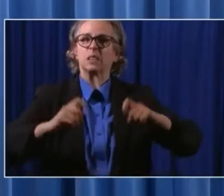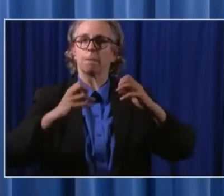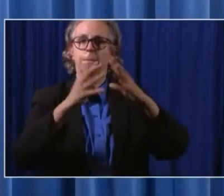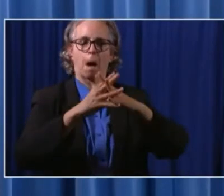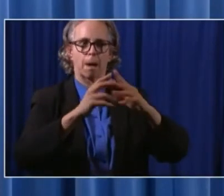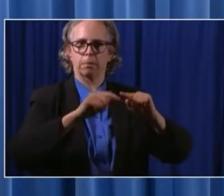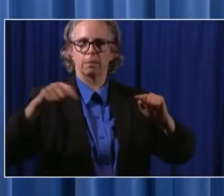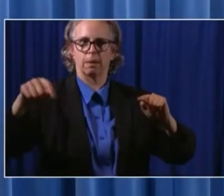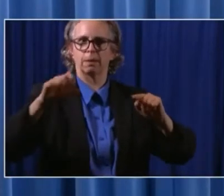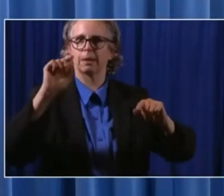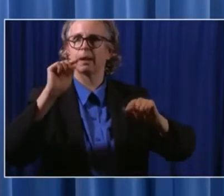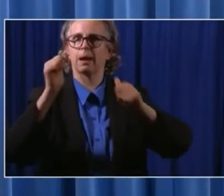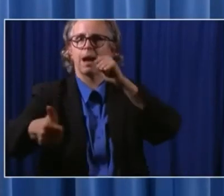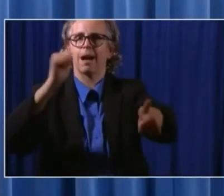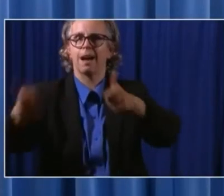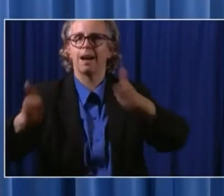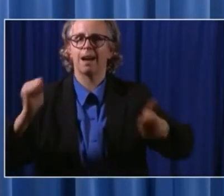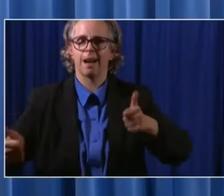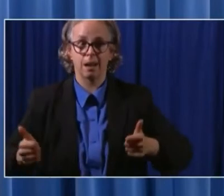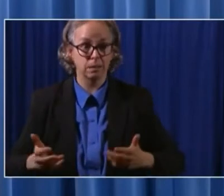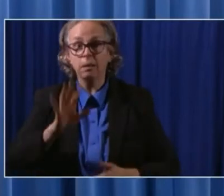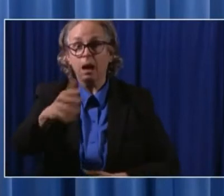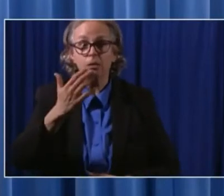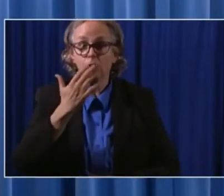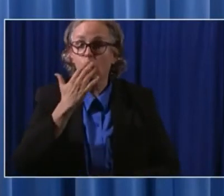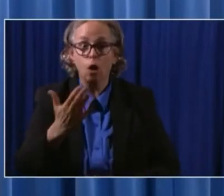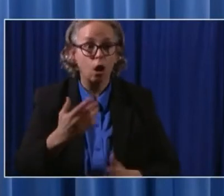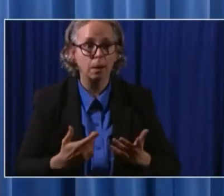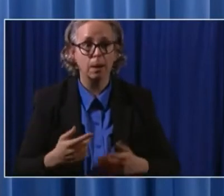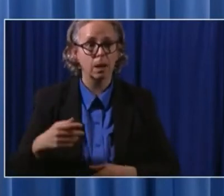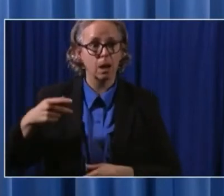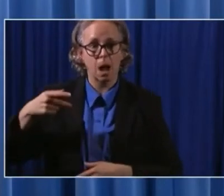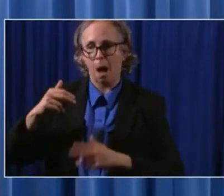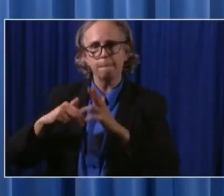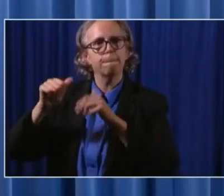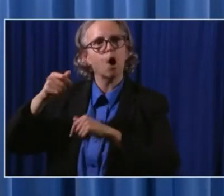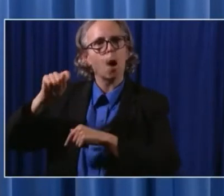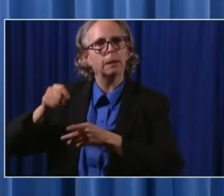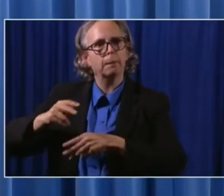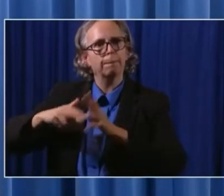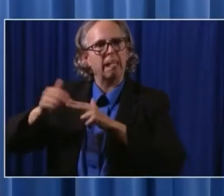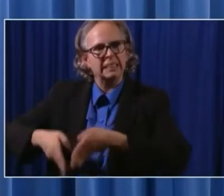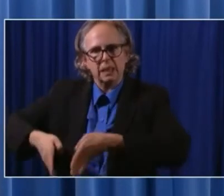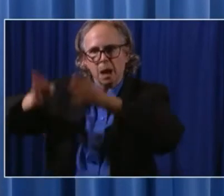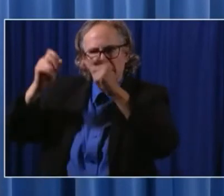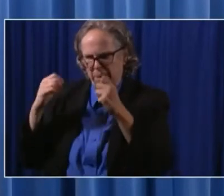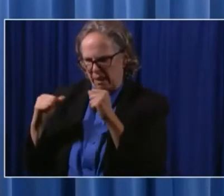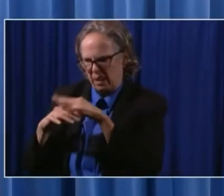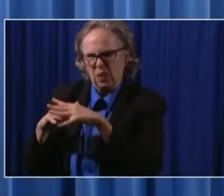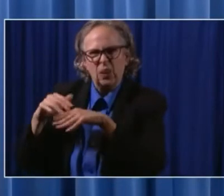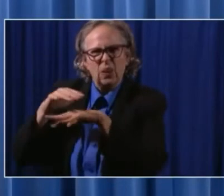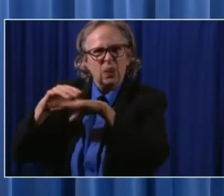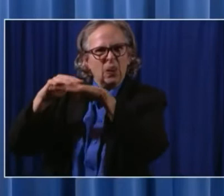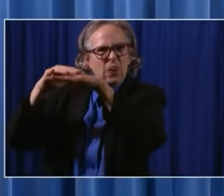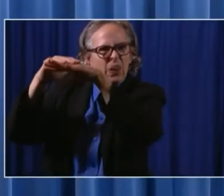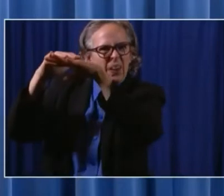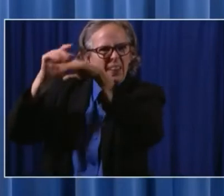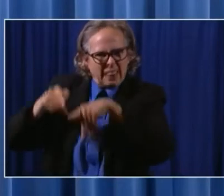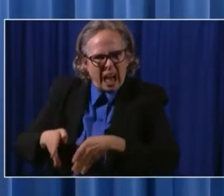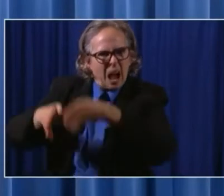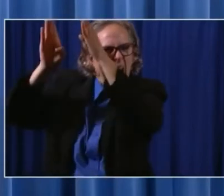apartment buildings, for example, where people are living close to each other. There's a lot of testing that we should be doing, but it's not just testing. You have to have